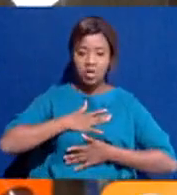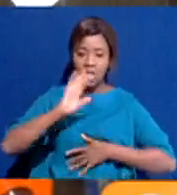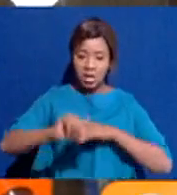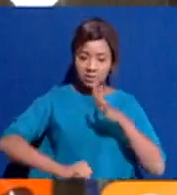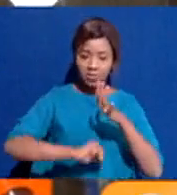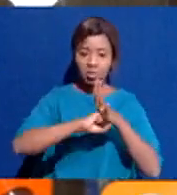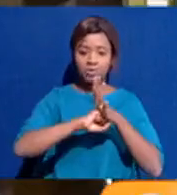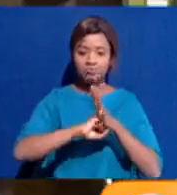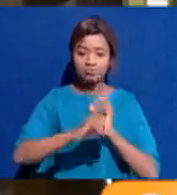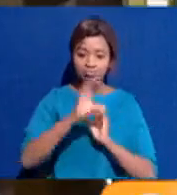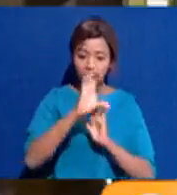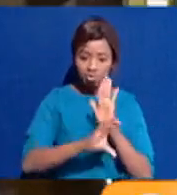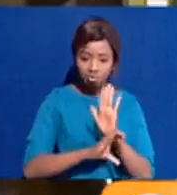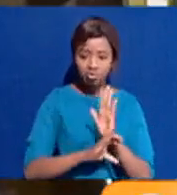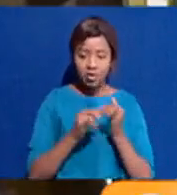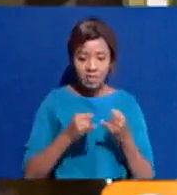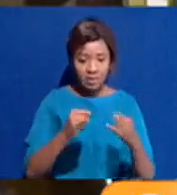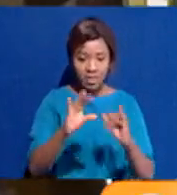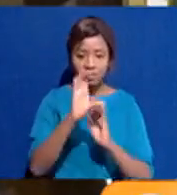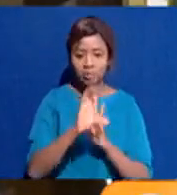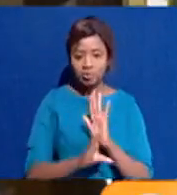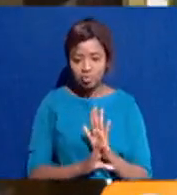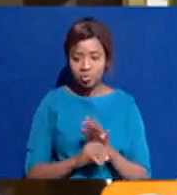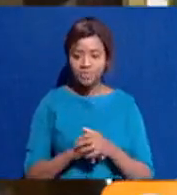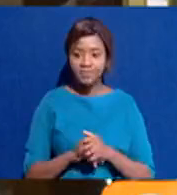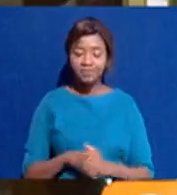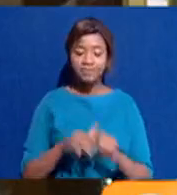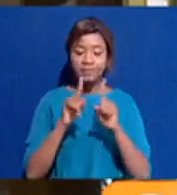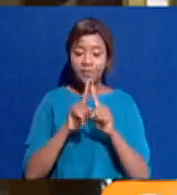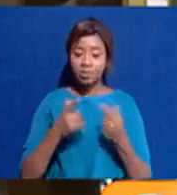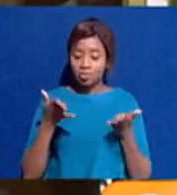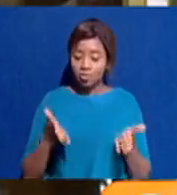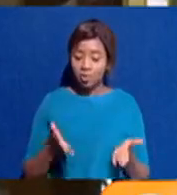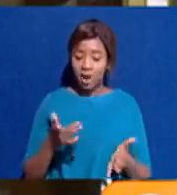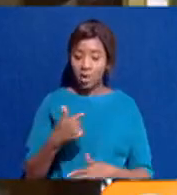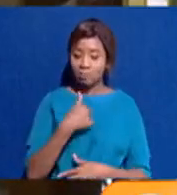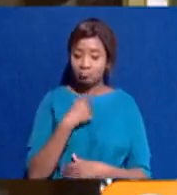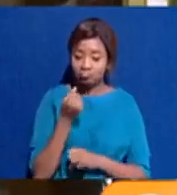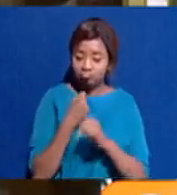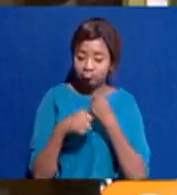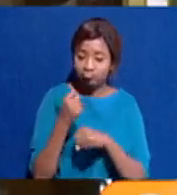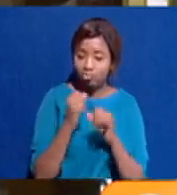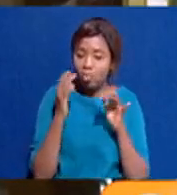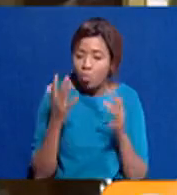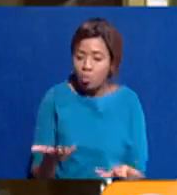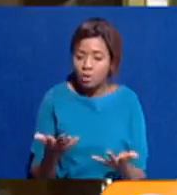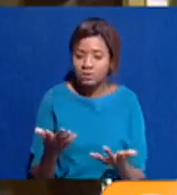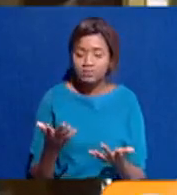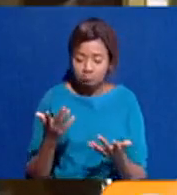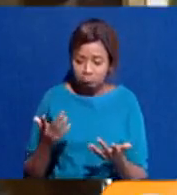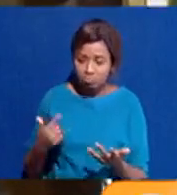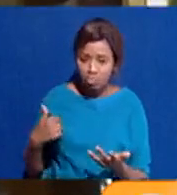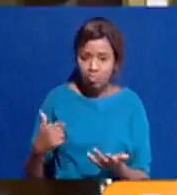uphold the Constitution. What we are doing now is to ensure that we have a system that links